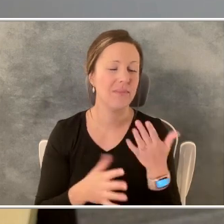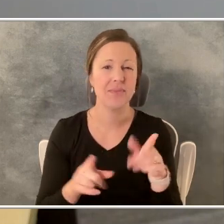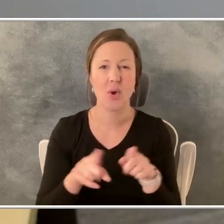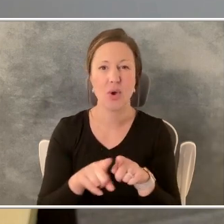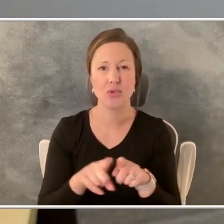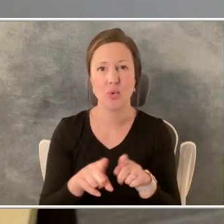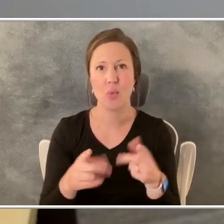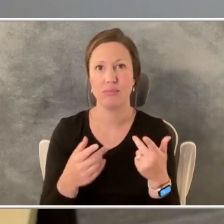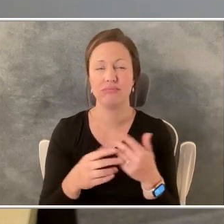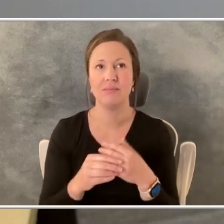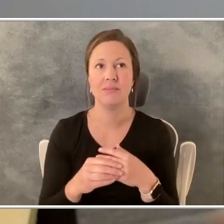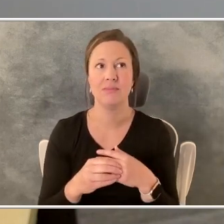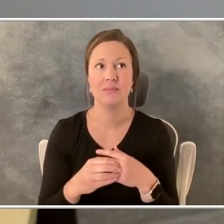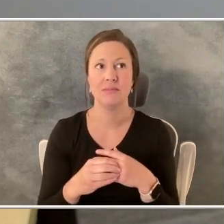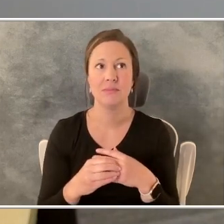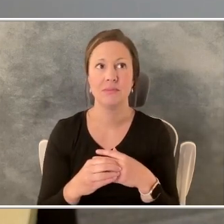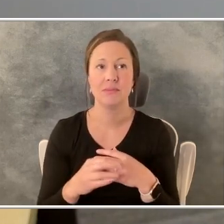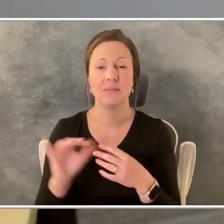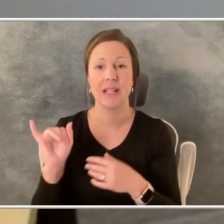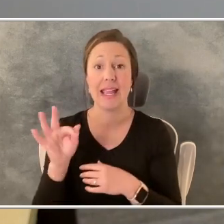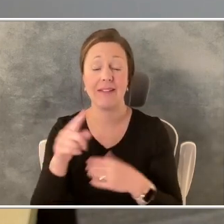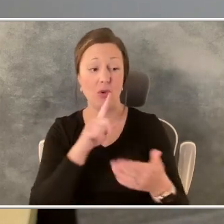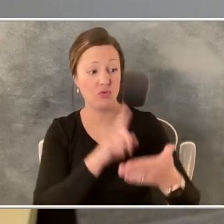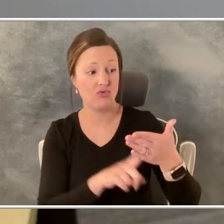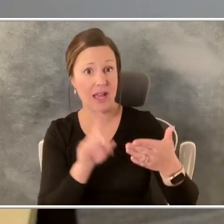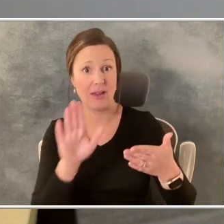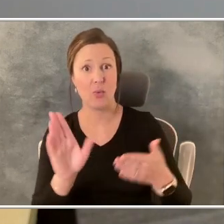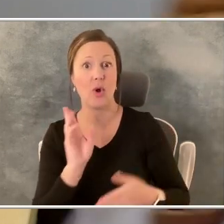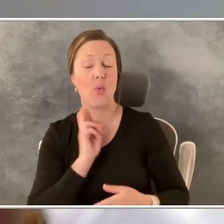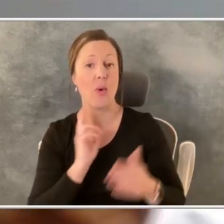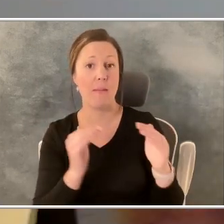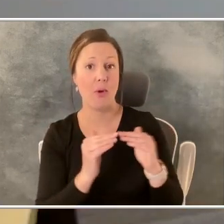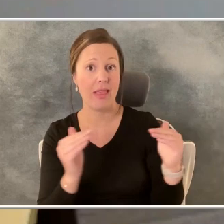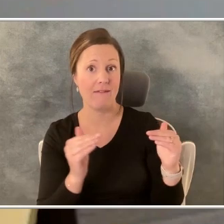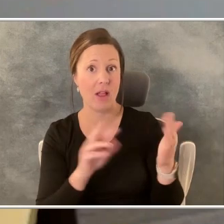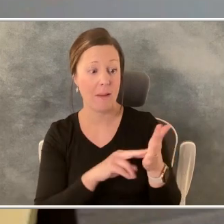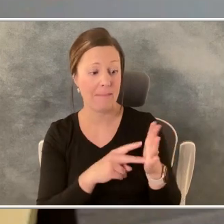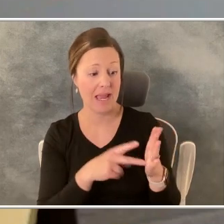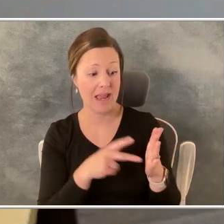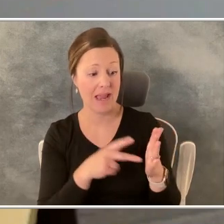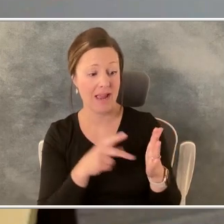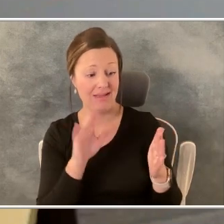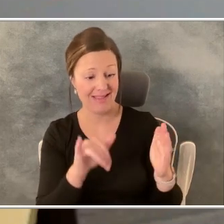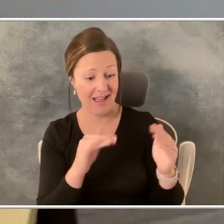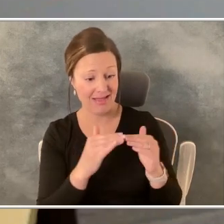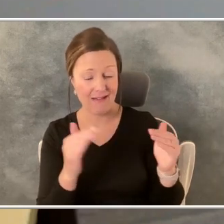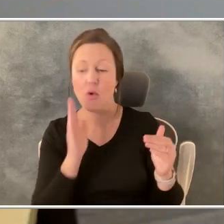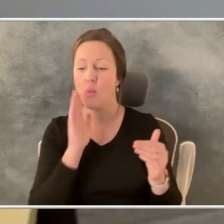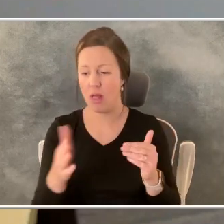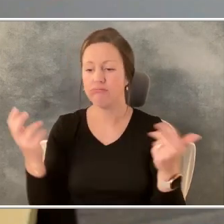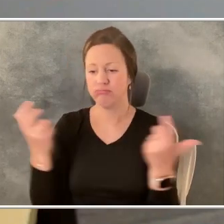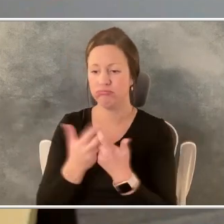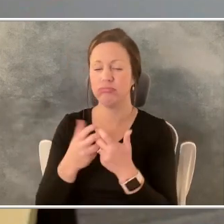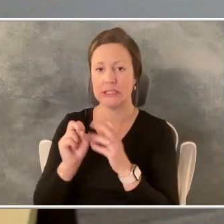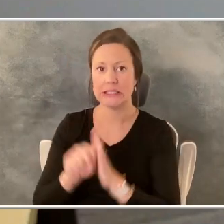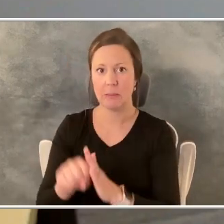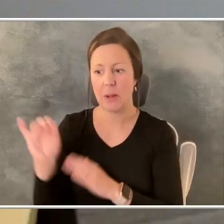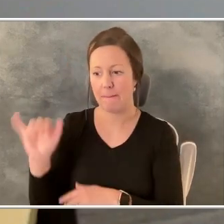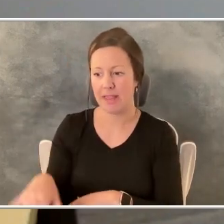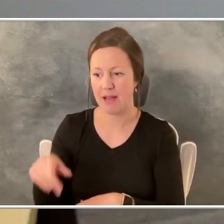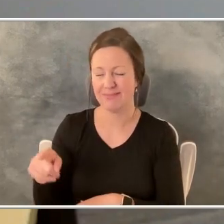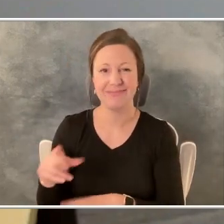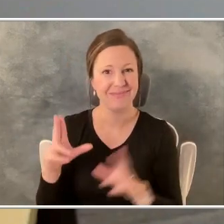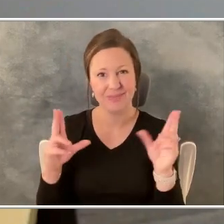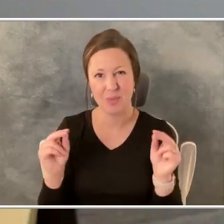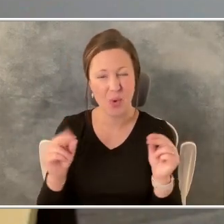you can say that if you check hormone levels, this level will be this symptom or anything like that. So a lot of times